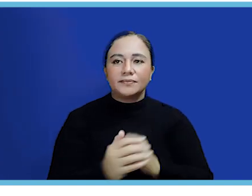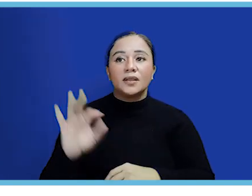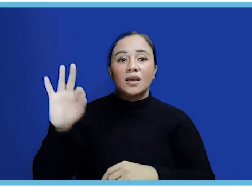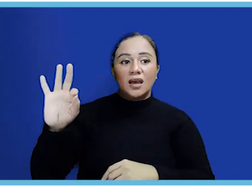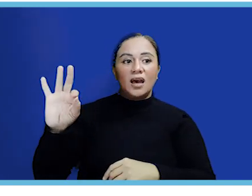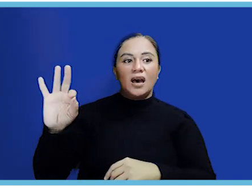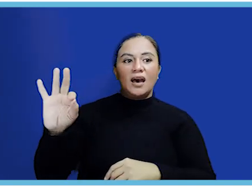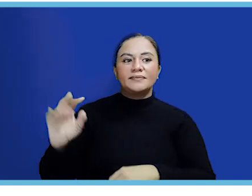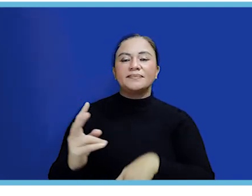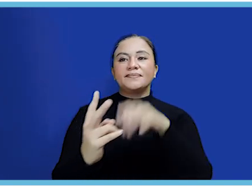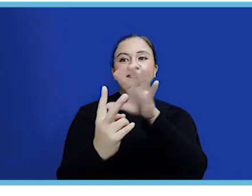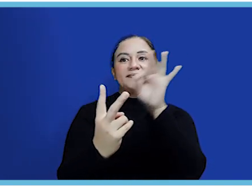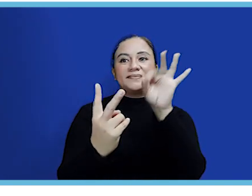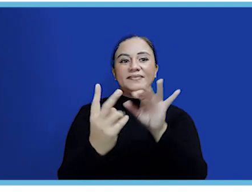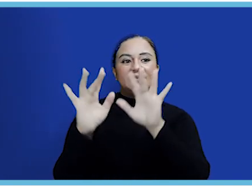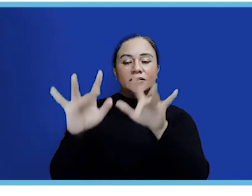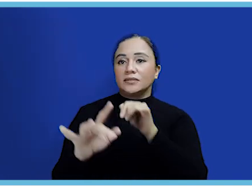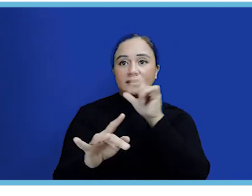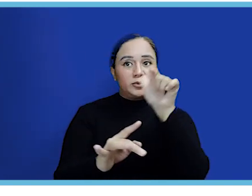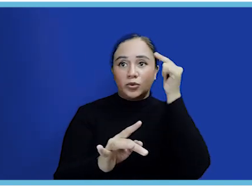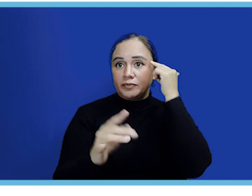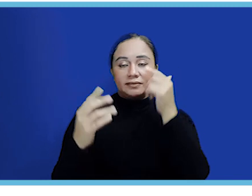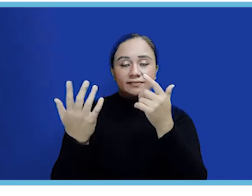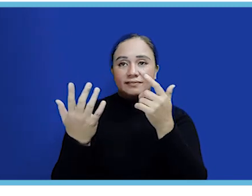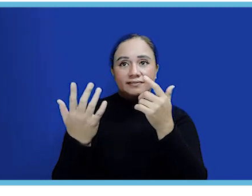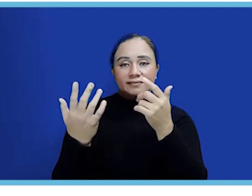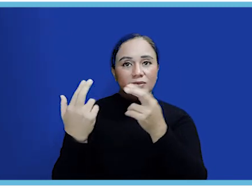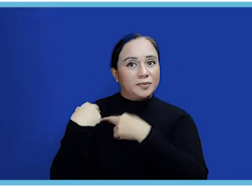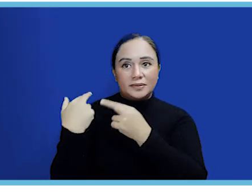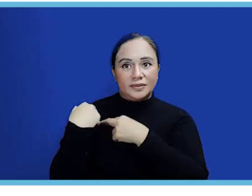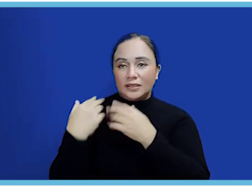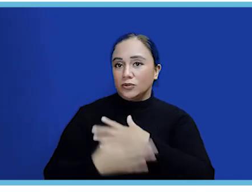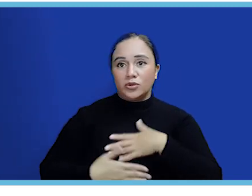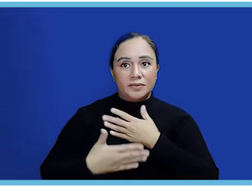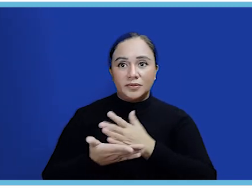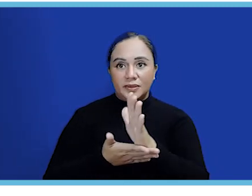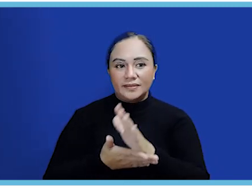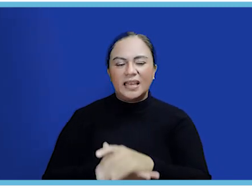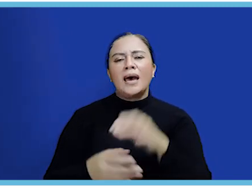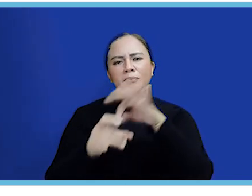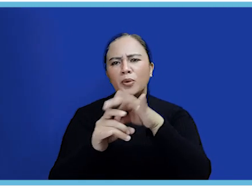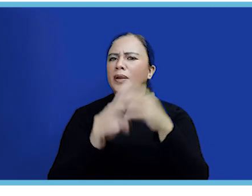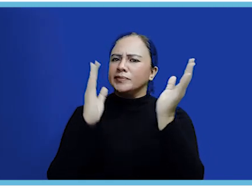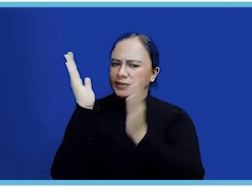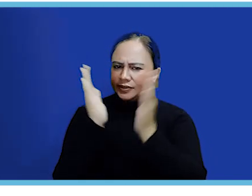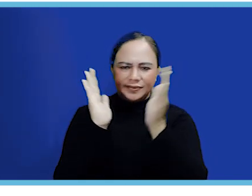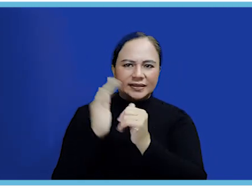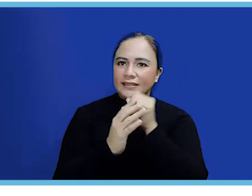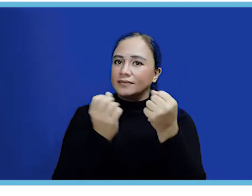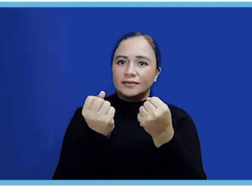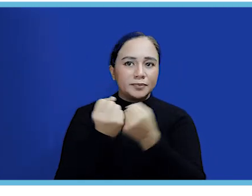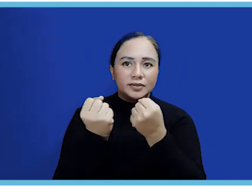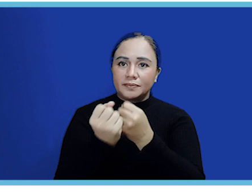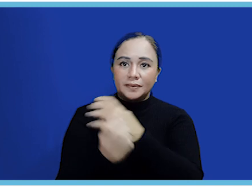F. Optional benevolence instead of state obligation and enjoyment of rights. Programs and services are